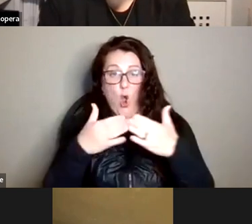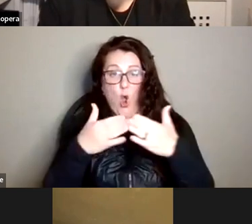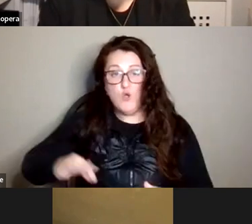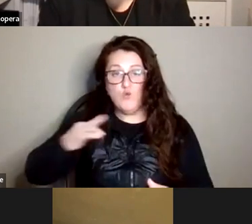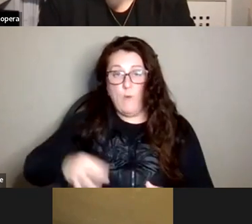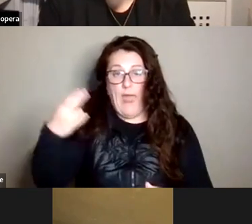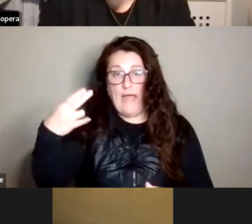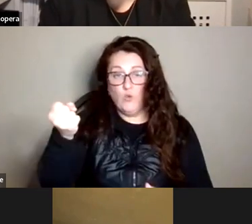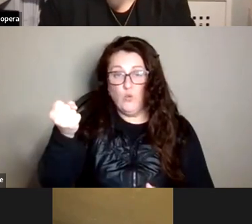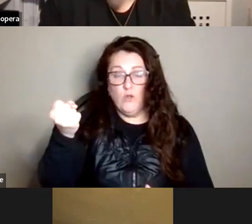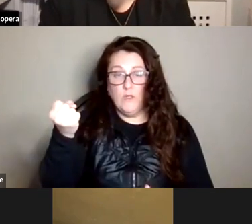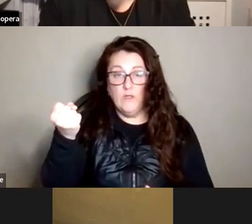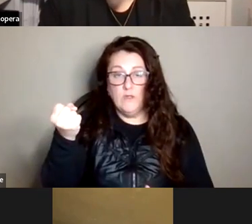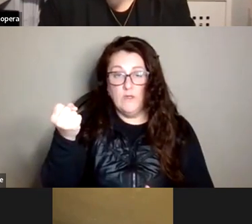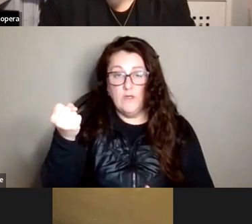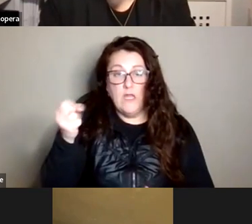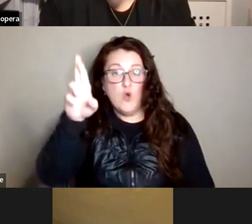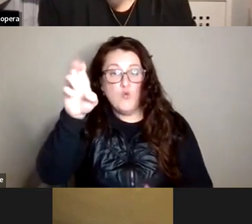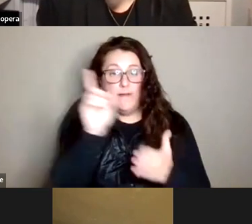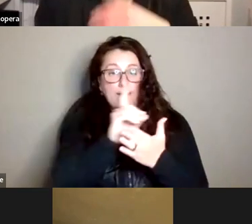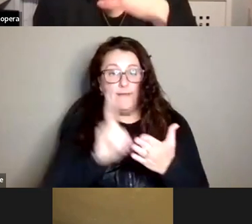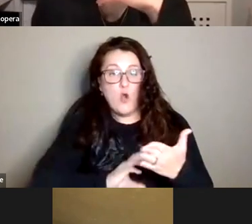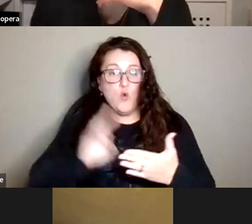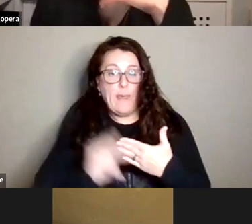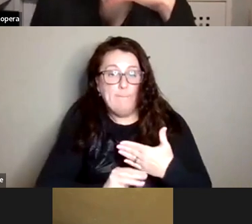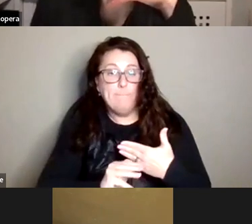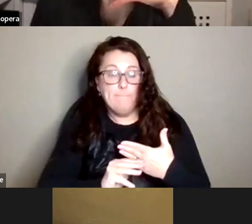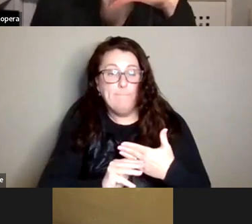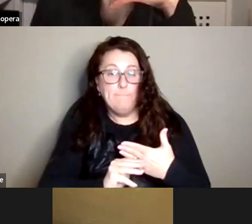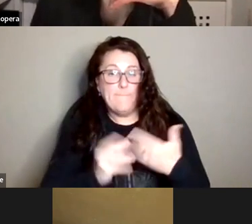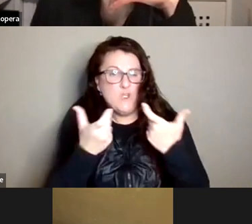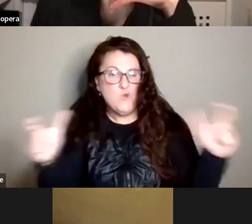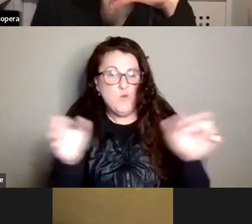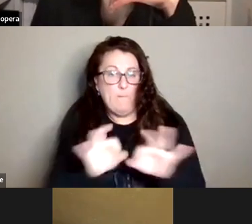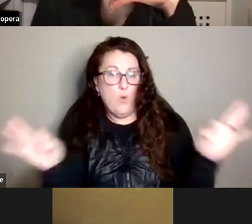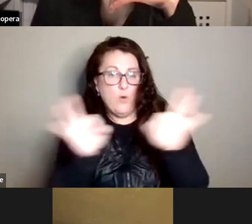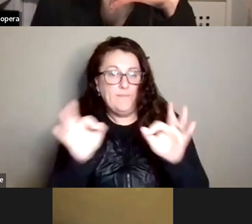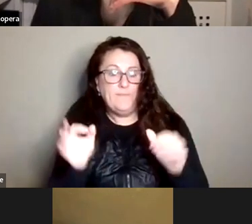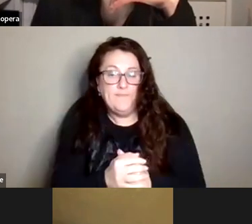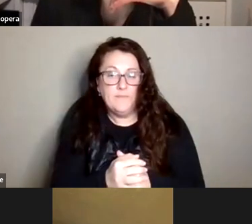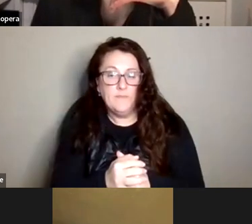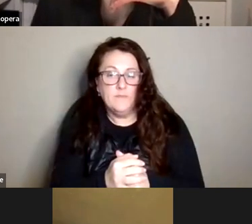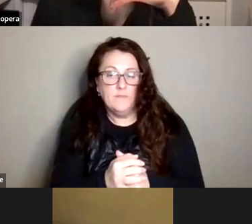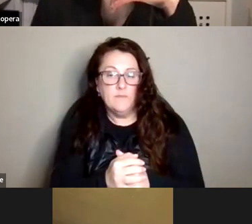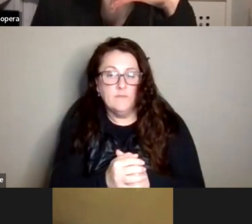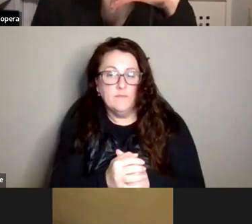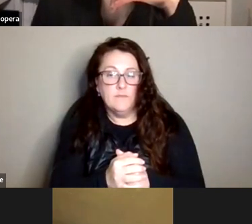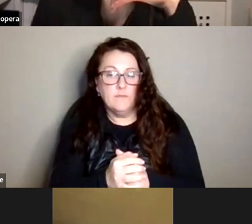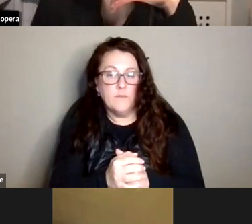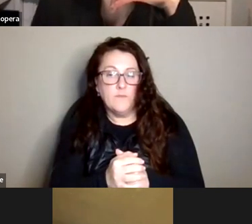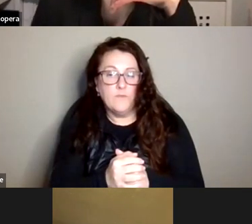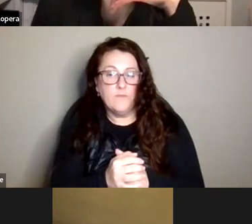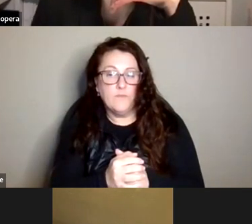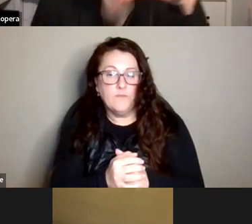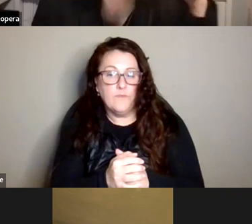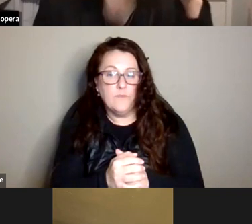schools and redesign of curriculum is hugely important. And